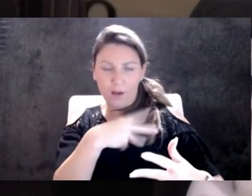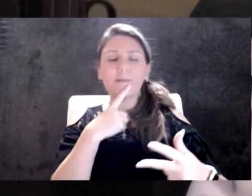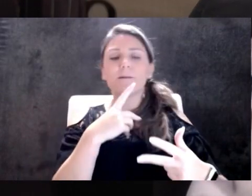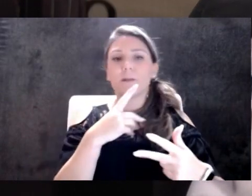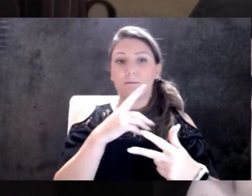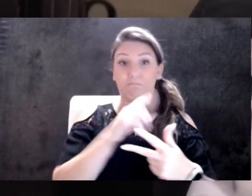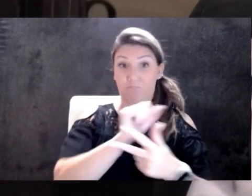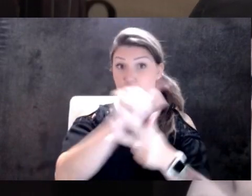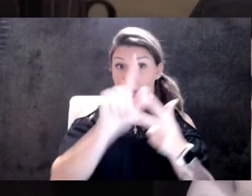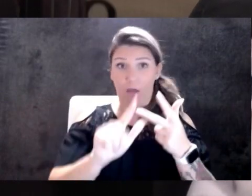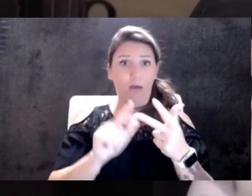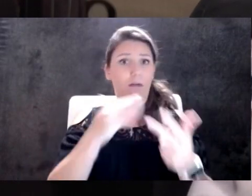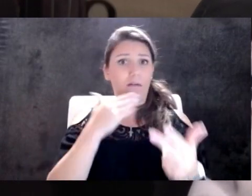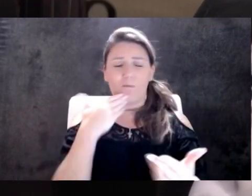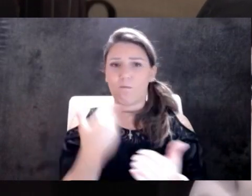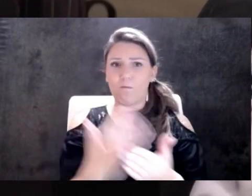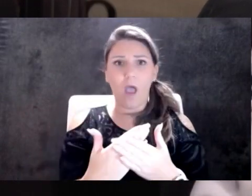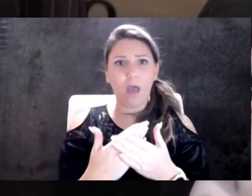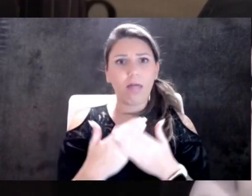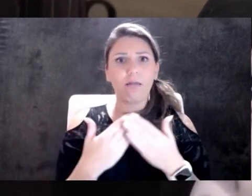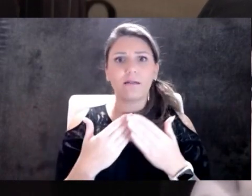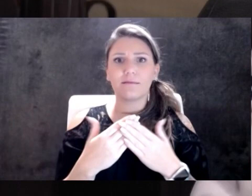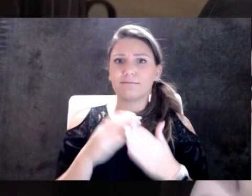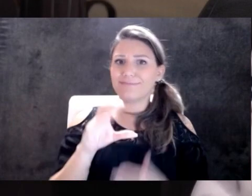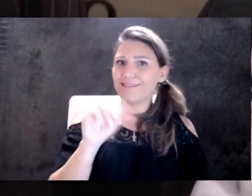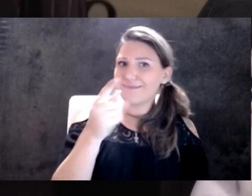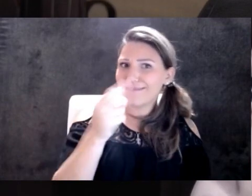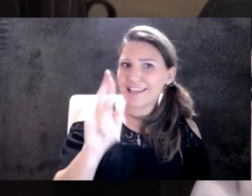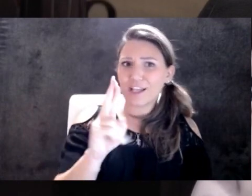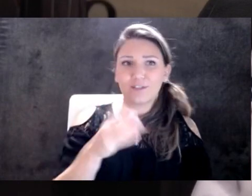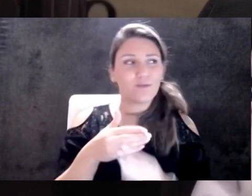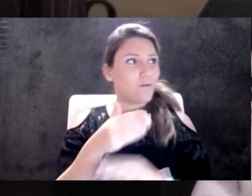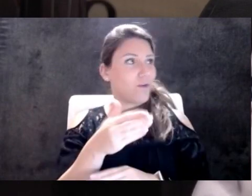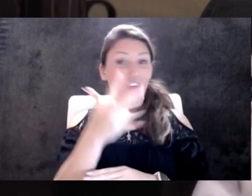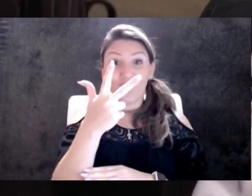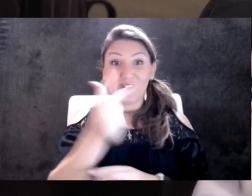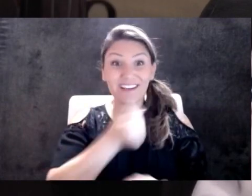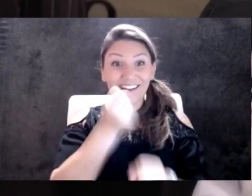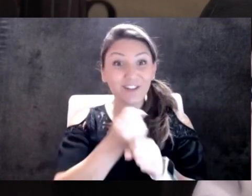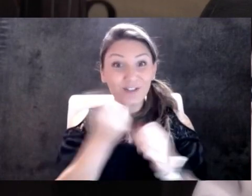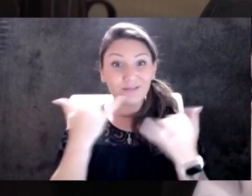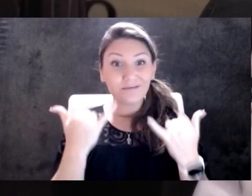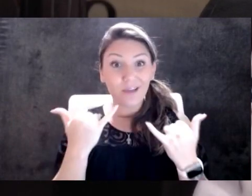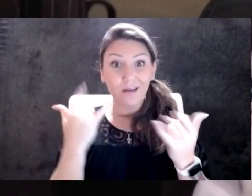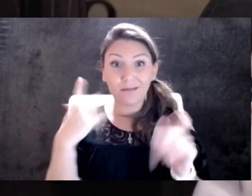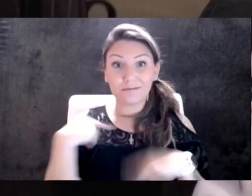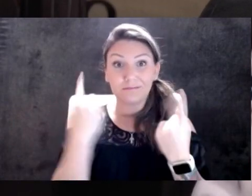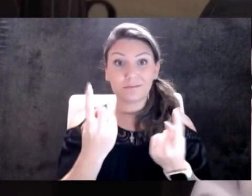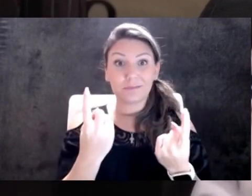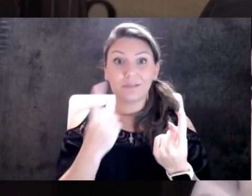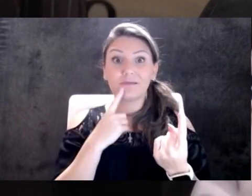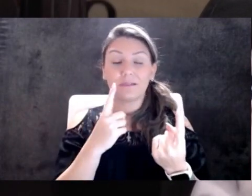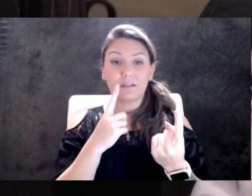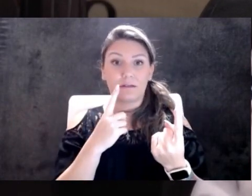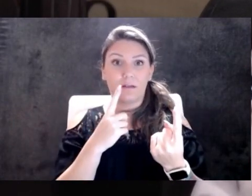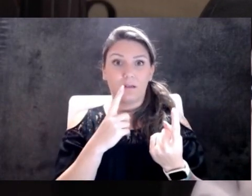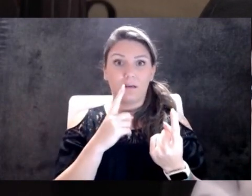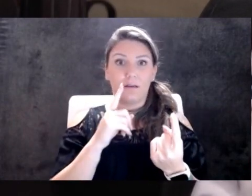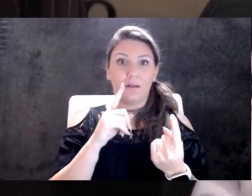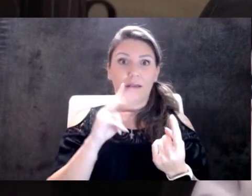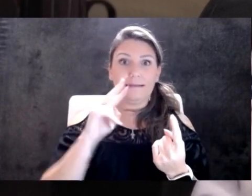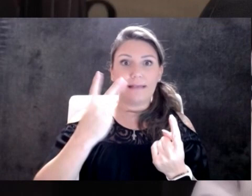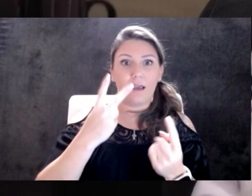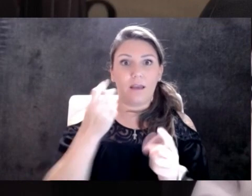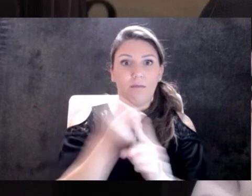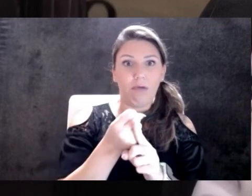Cancer, it's been over 3 years now since the news of the recurrence and